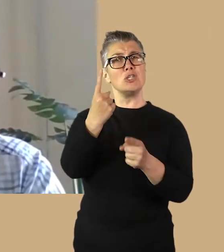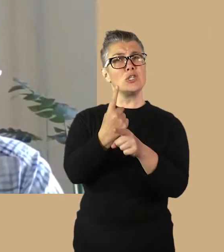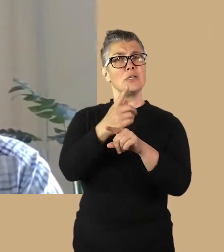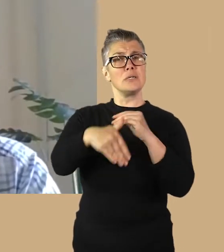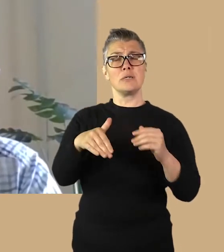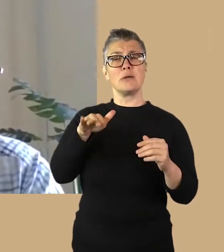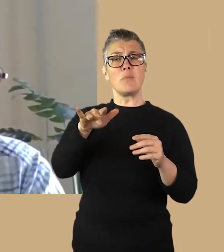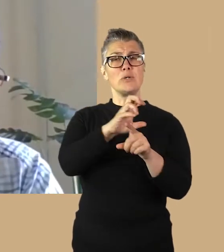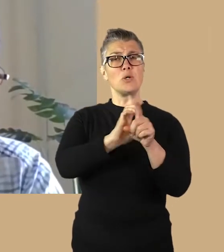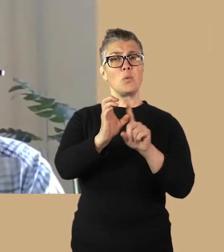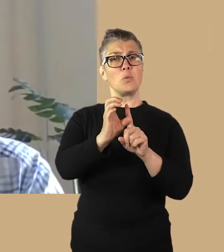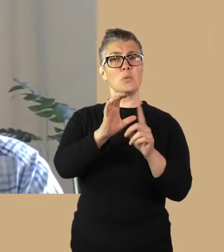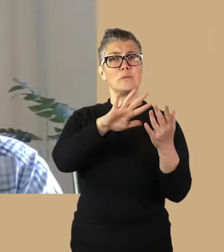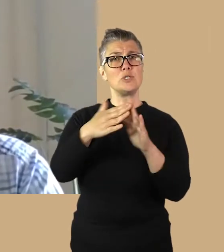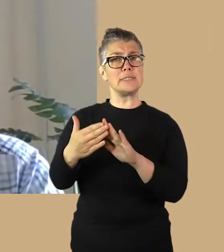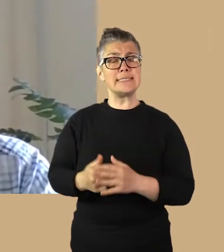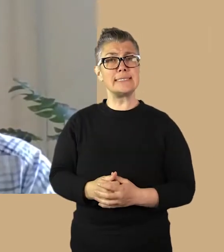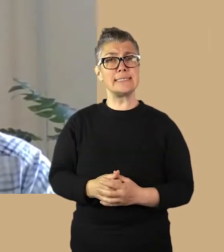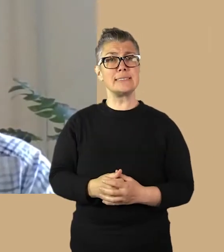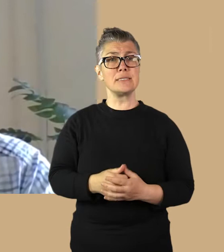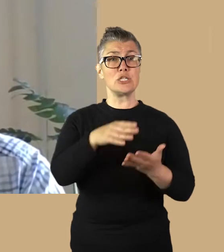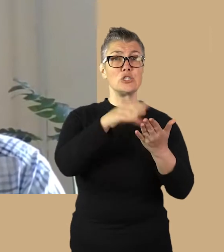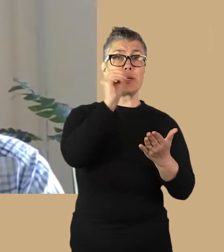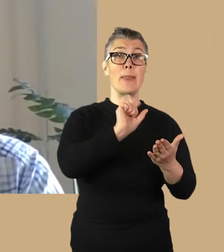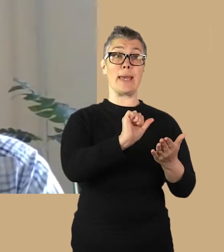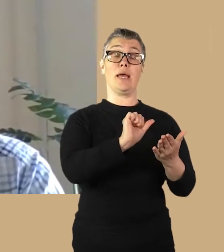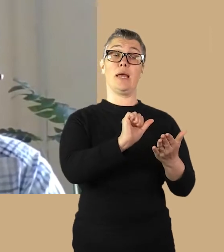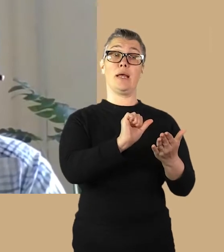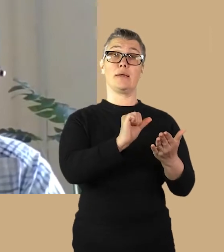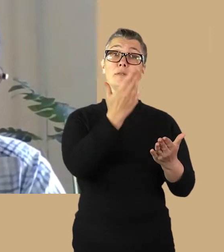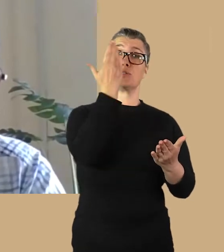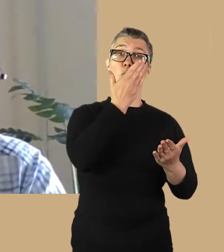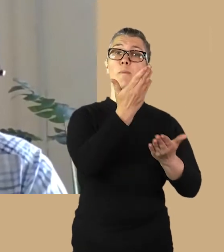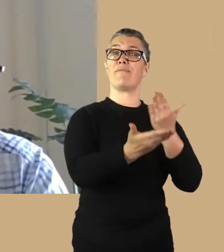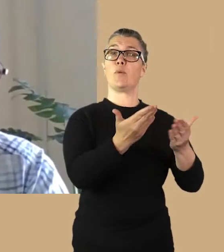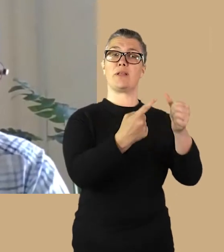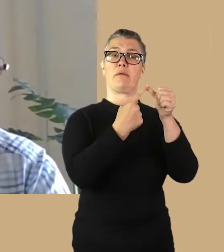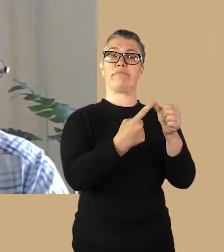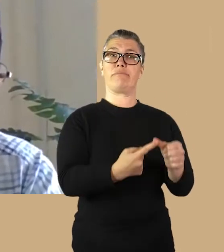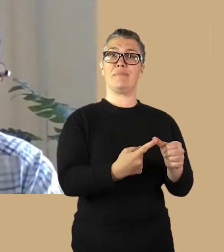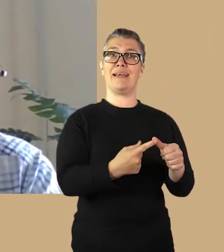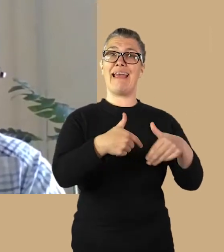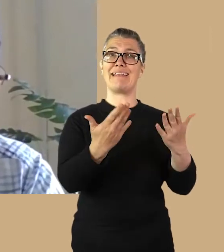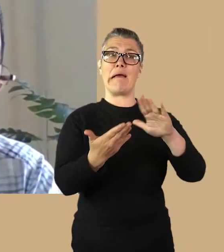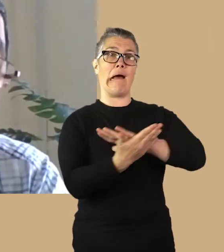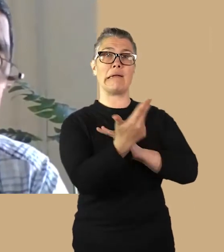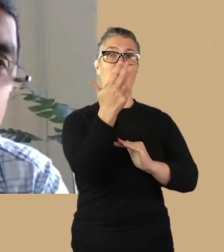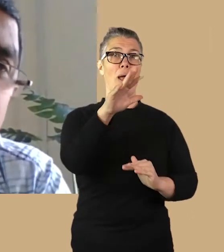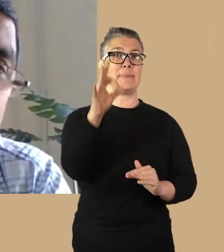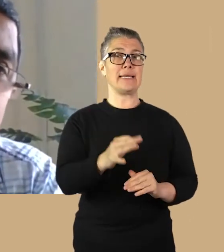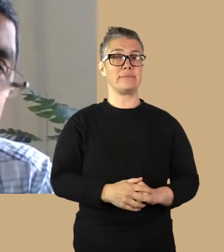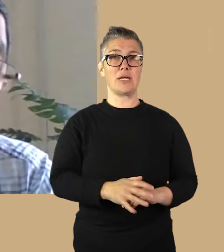the multicultural communities is the students' performance in school. Anything less than